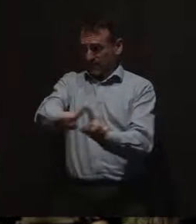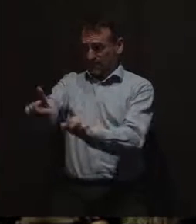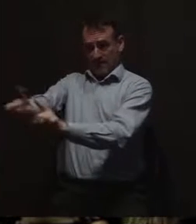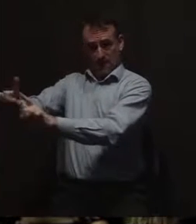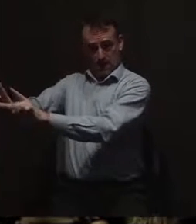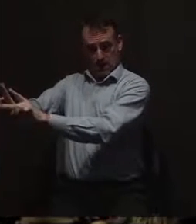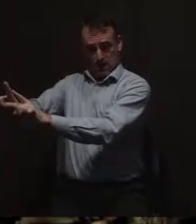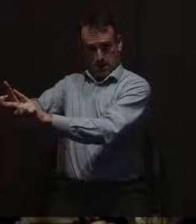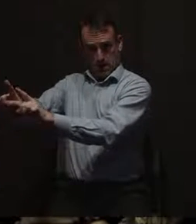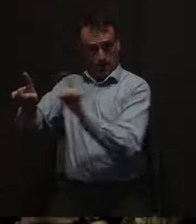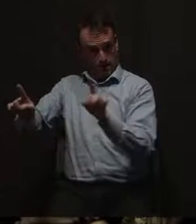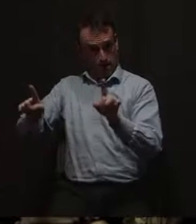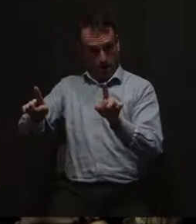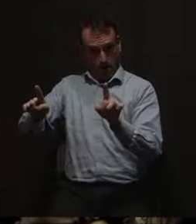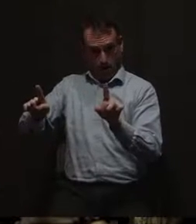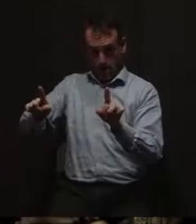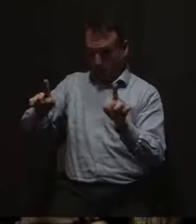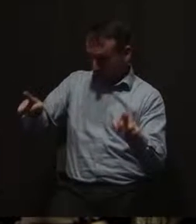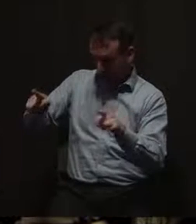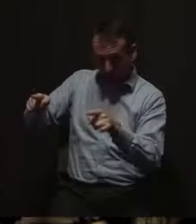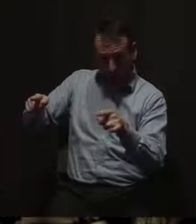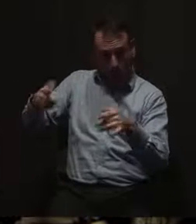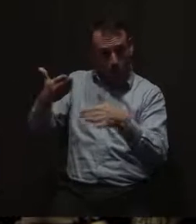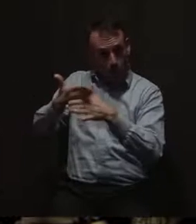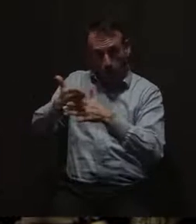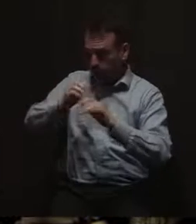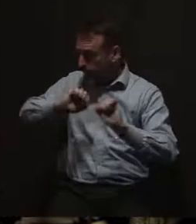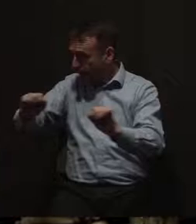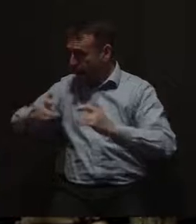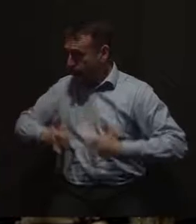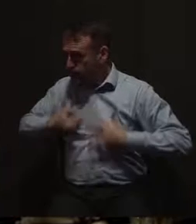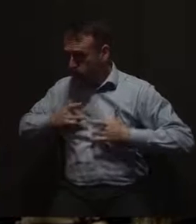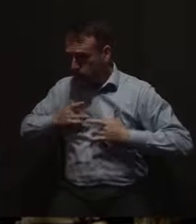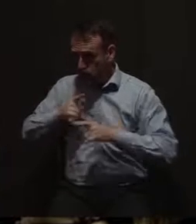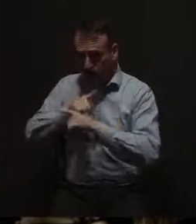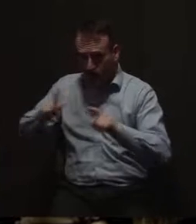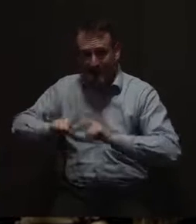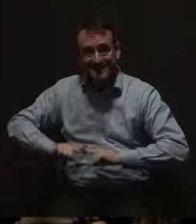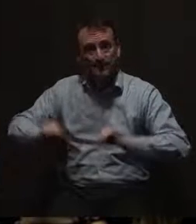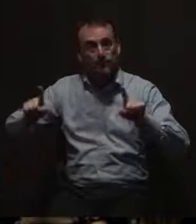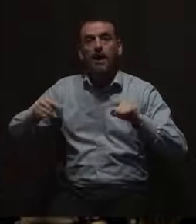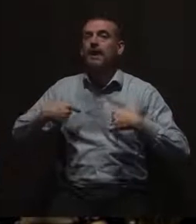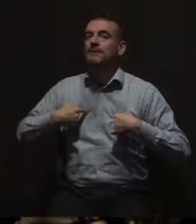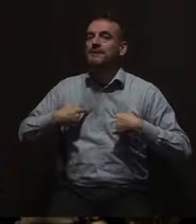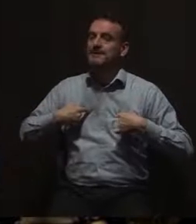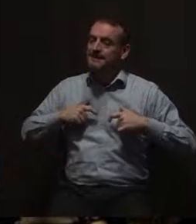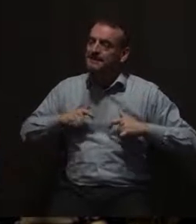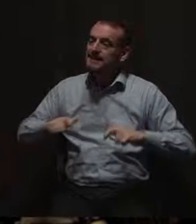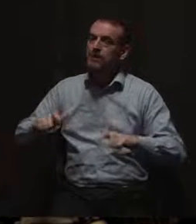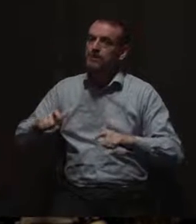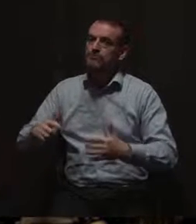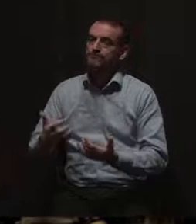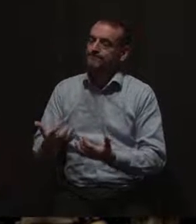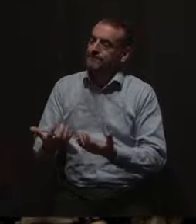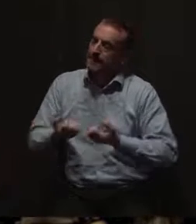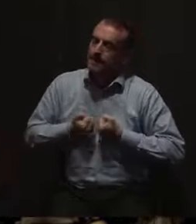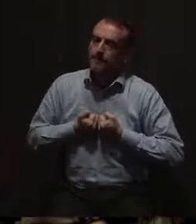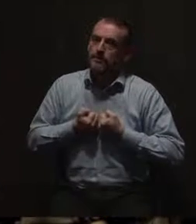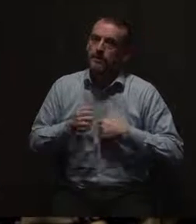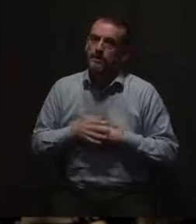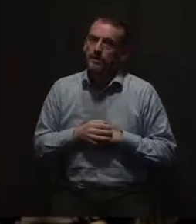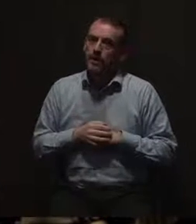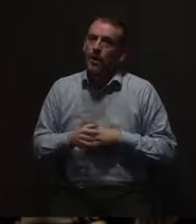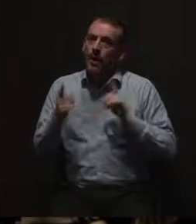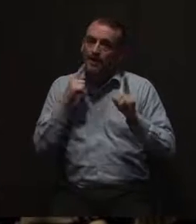still loving them. Not agreeing with them, but still loving them. Because the you is always bigger than the I. So